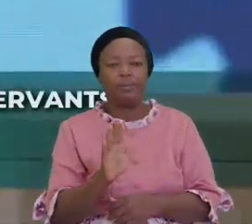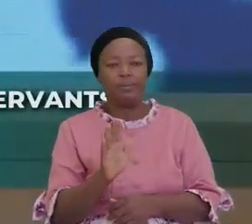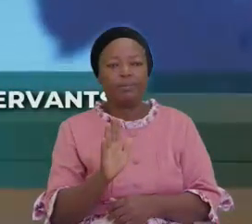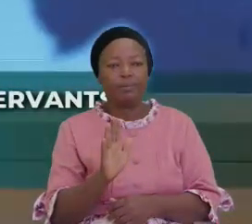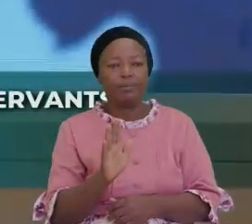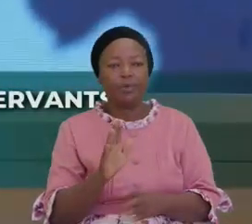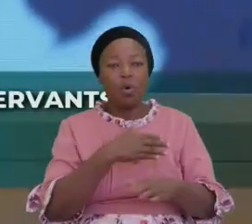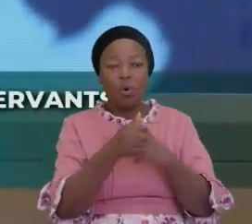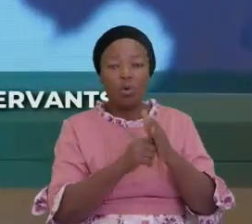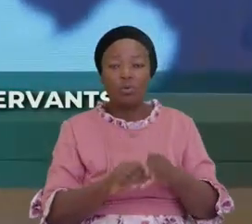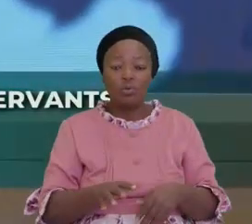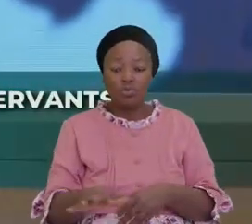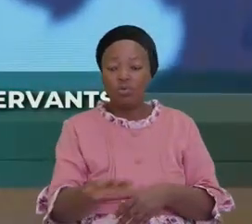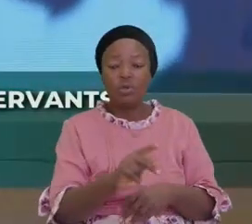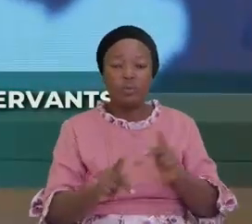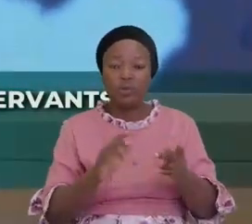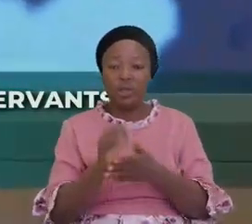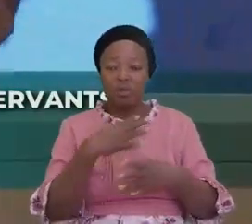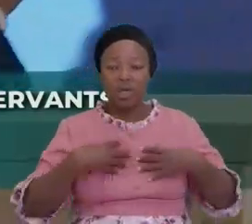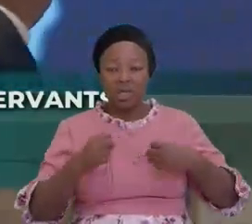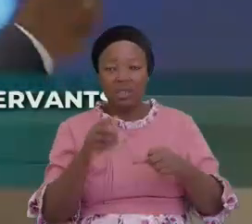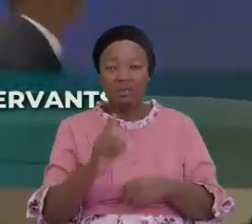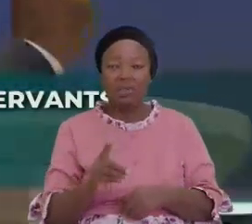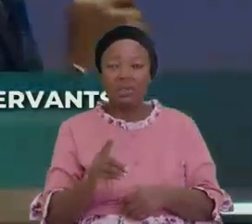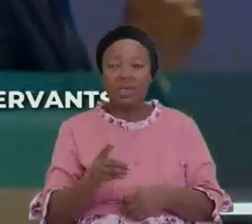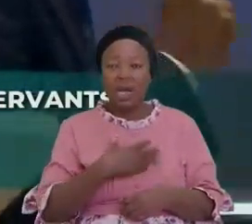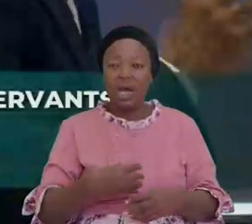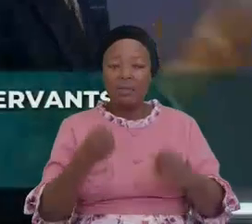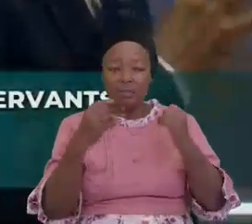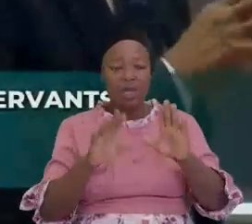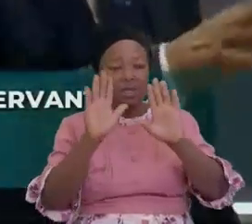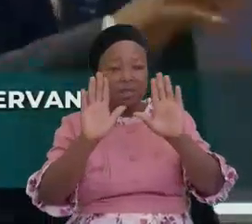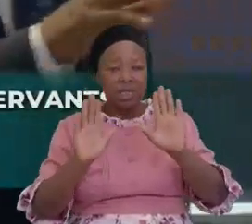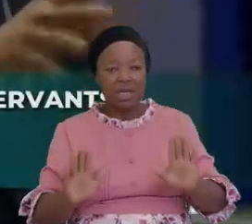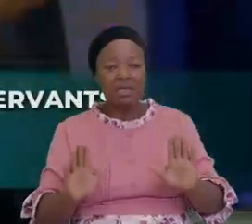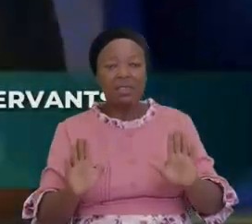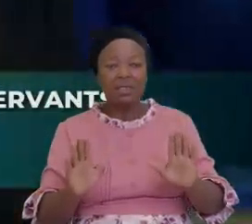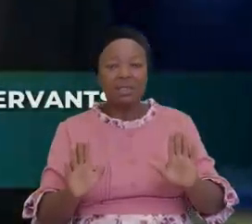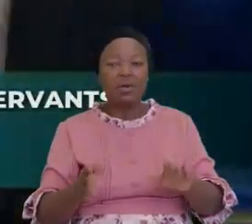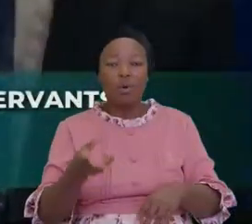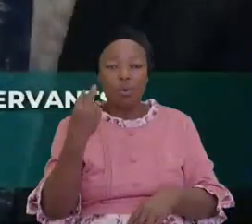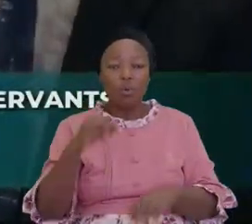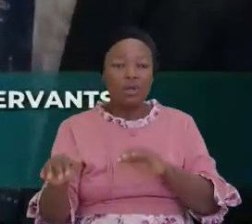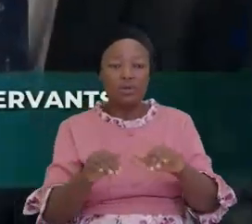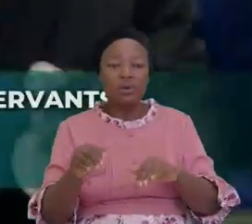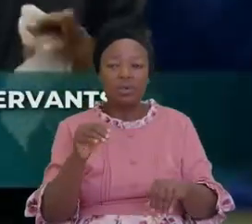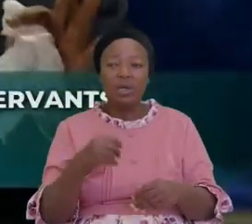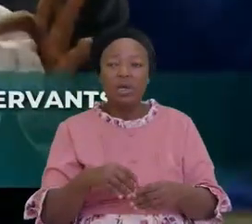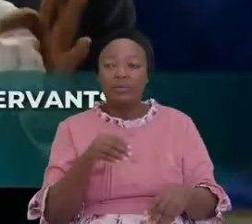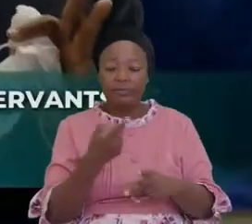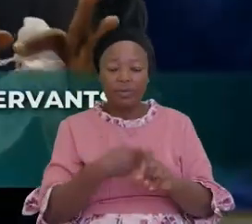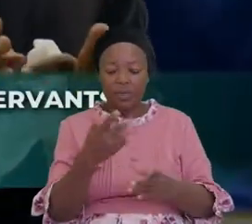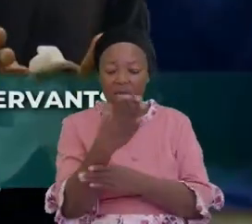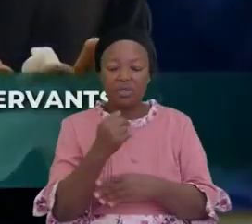All those people that were healed. How many signs and wonders were wrought from the hands of the